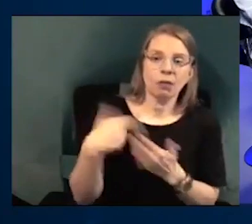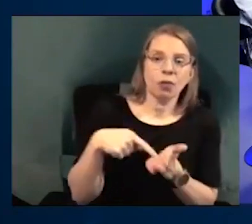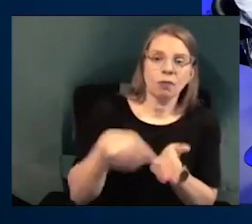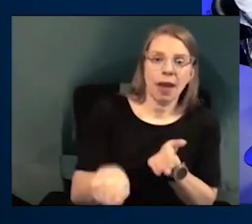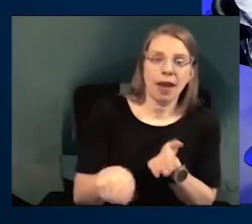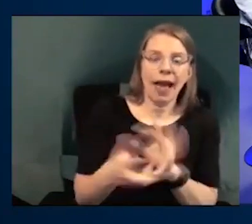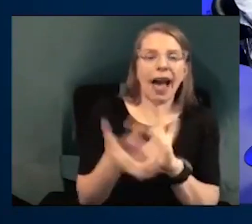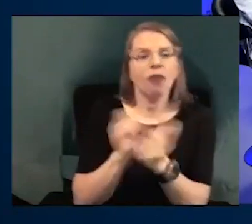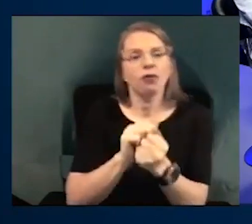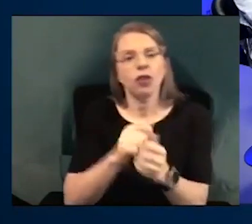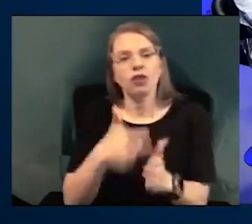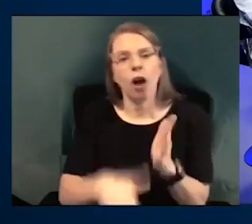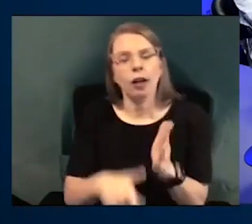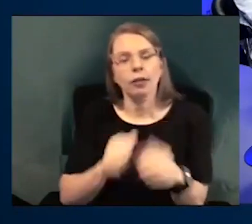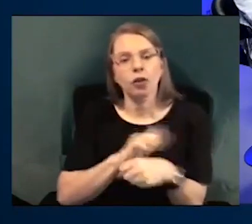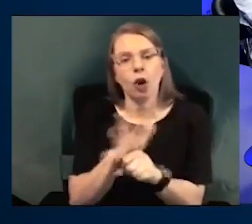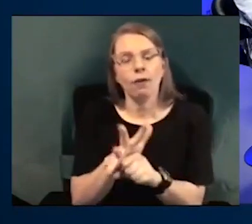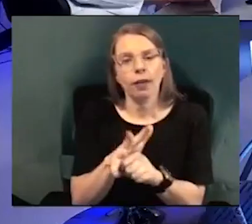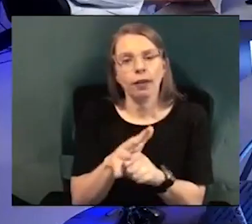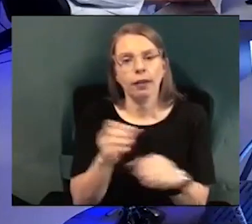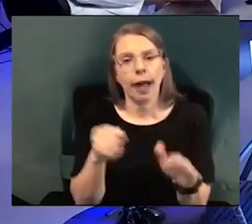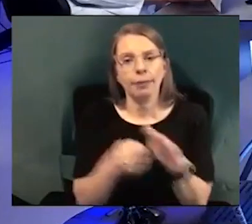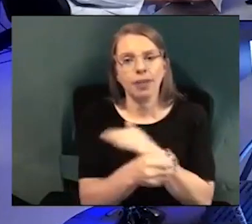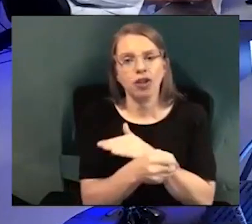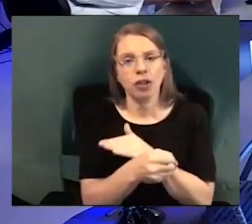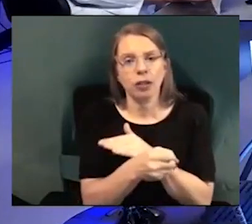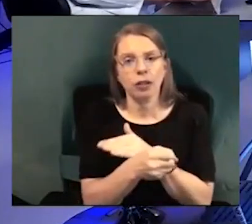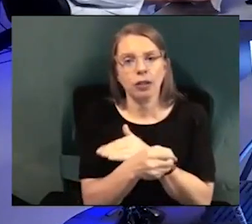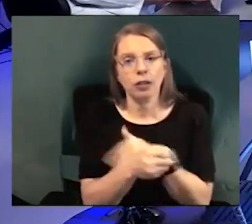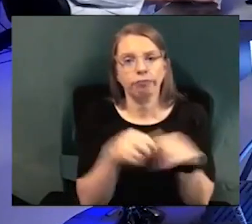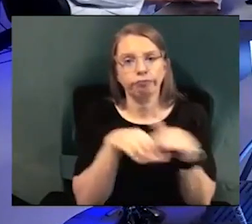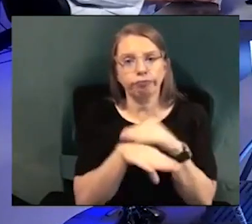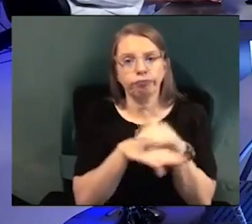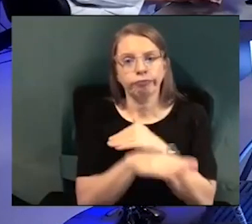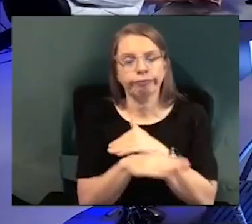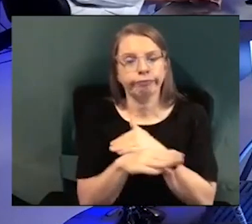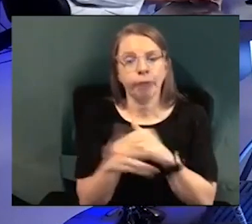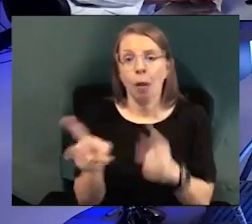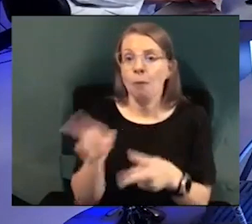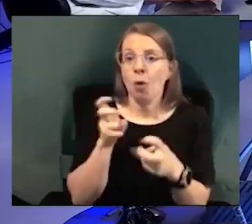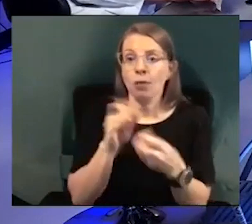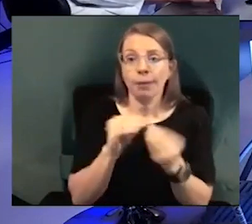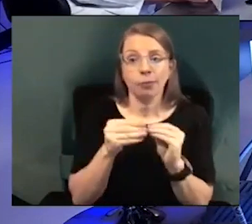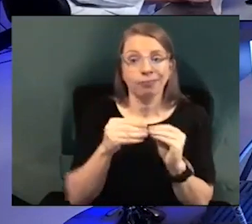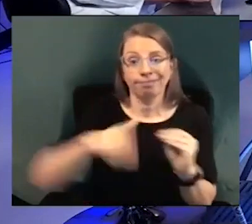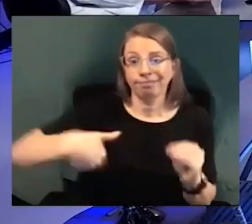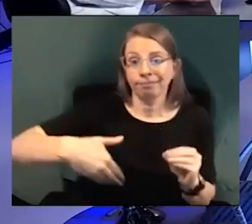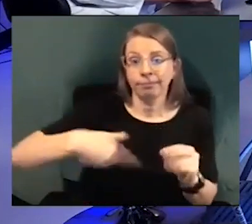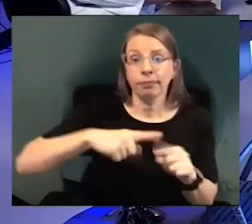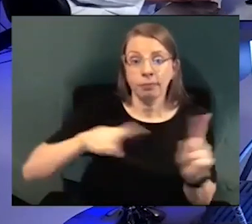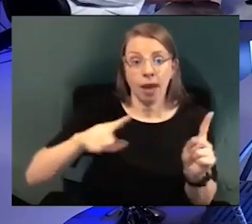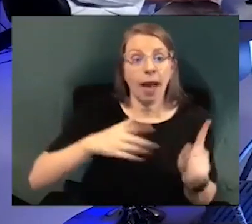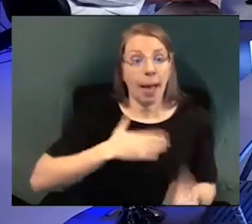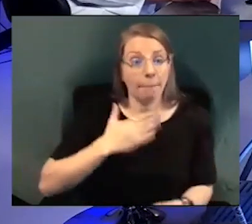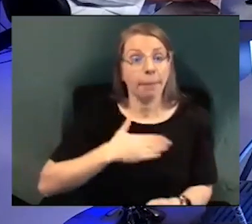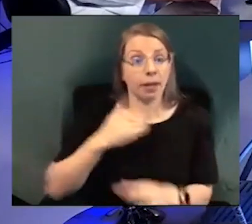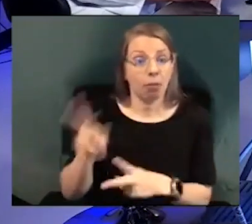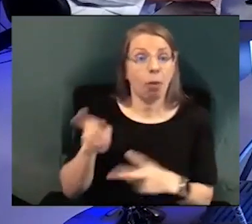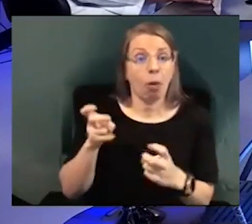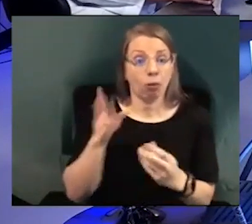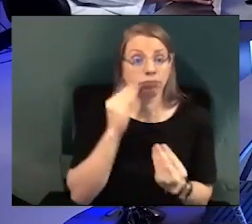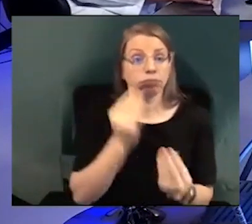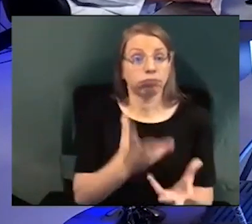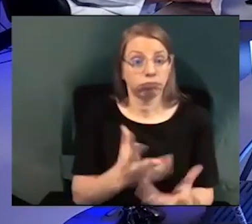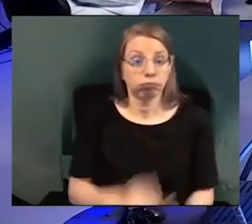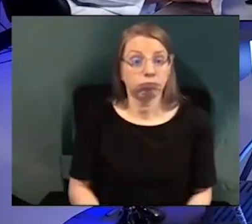cost of a COVID admission? Do we know that? I haven't pulled those numbers, but I'd be glad to pull that, Jill, and get back Let to us you know. so we can have that. And we might want